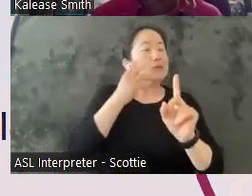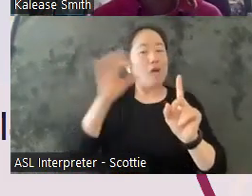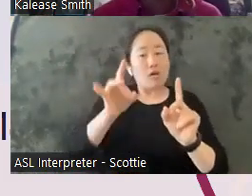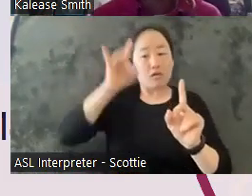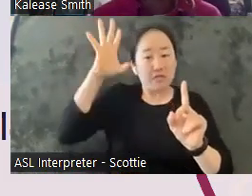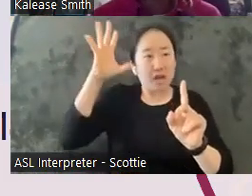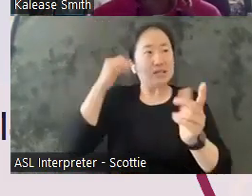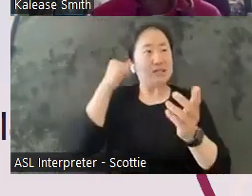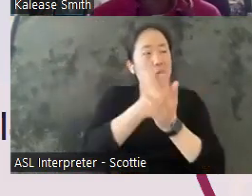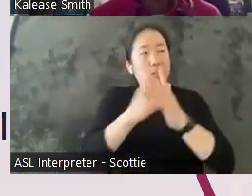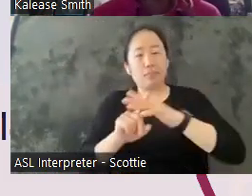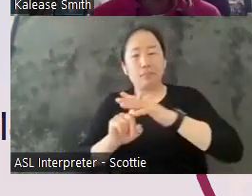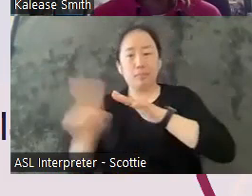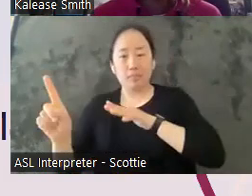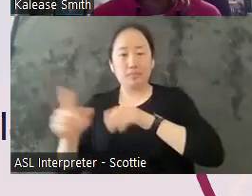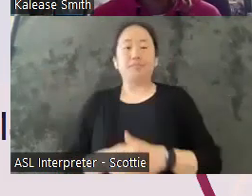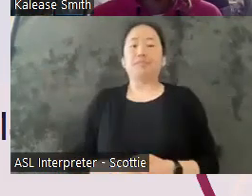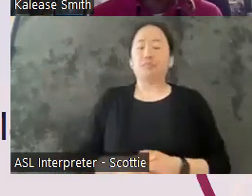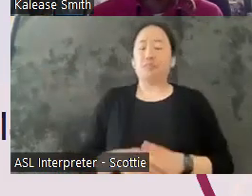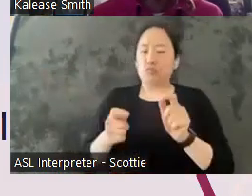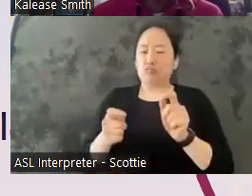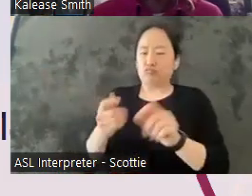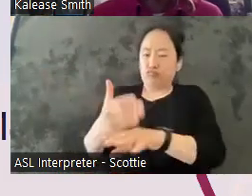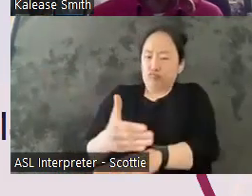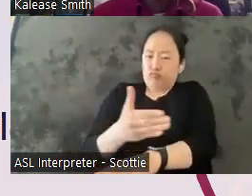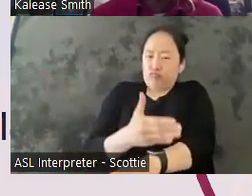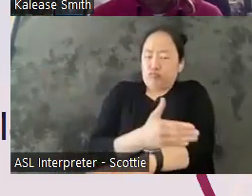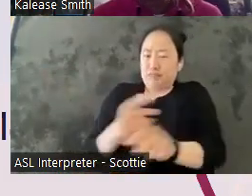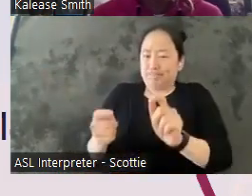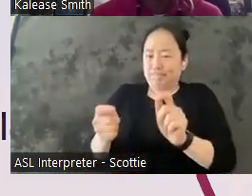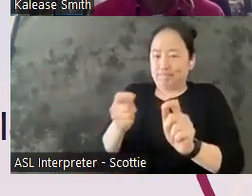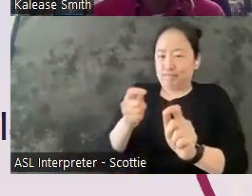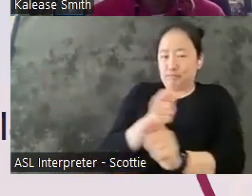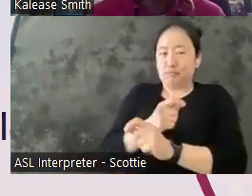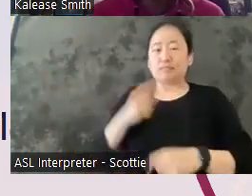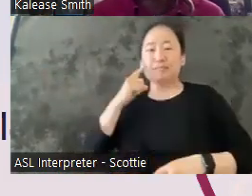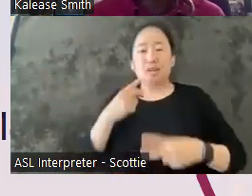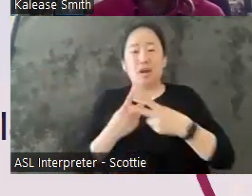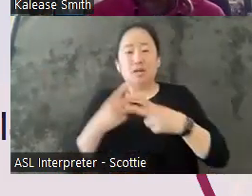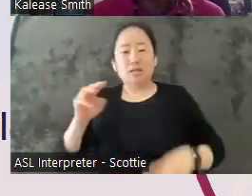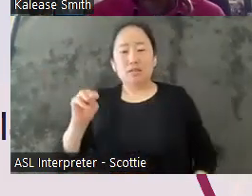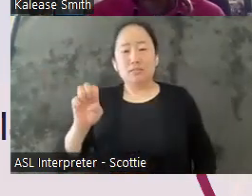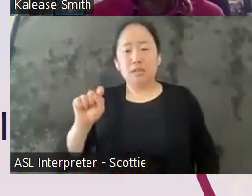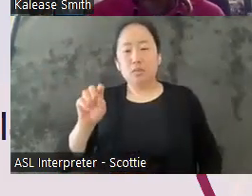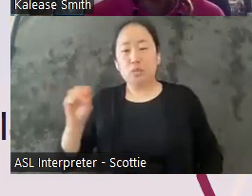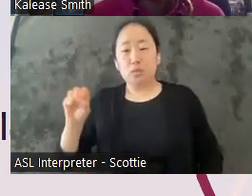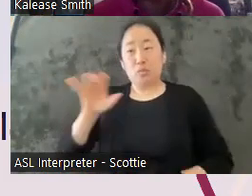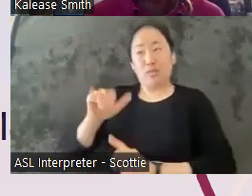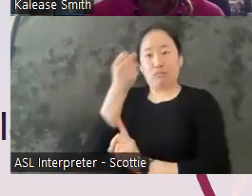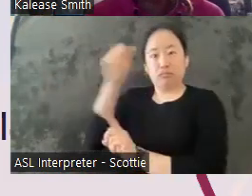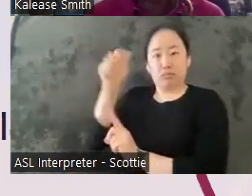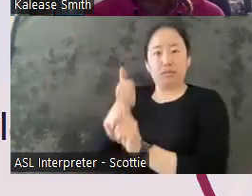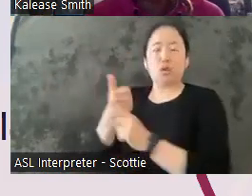are gradually changing. I think the Me Too movement has done a lot for domestic violence